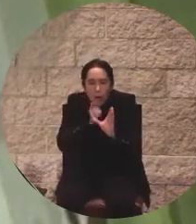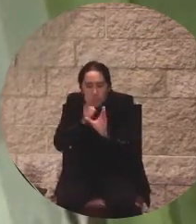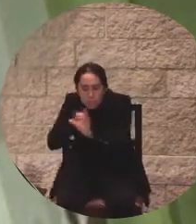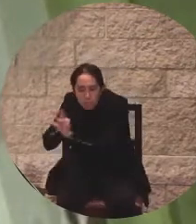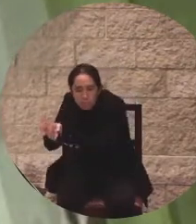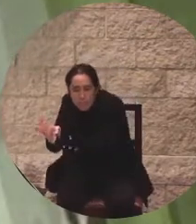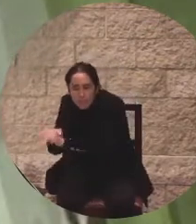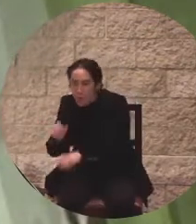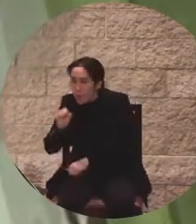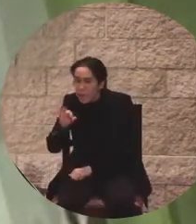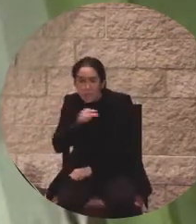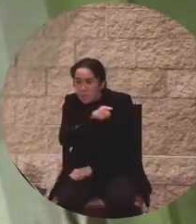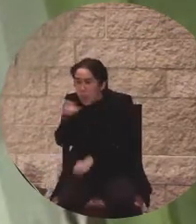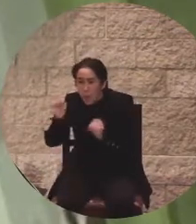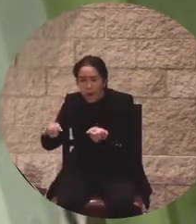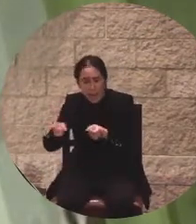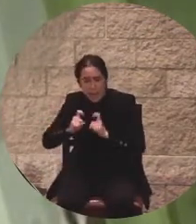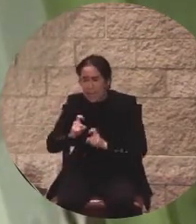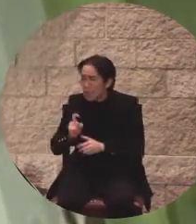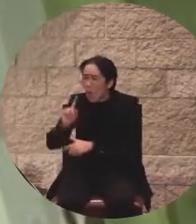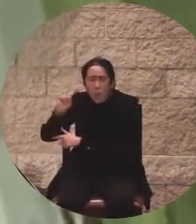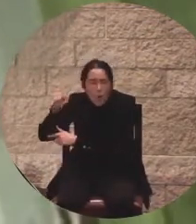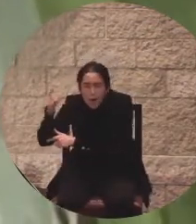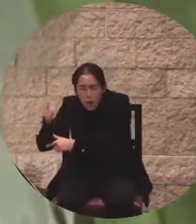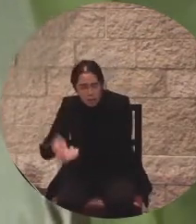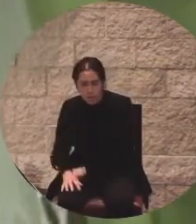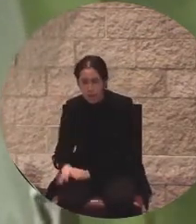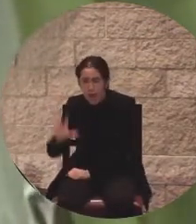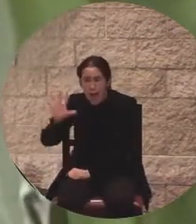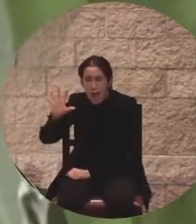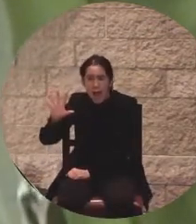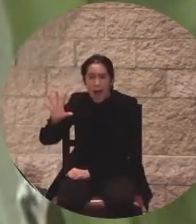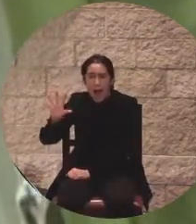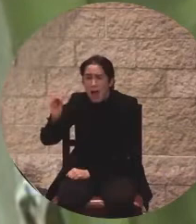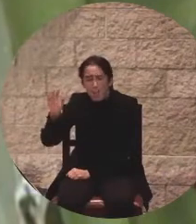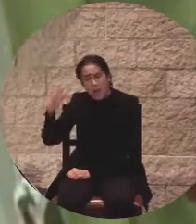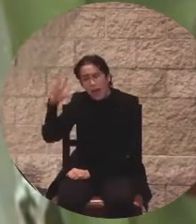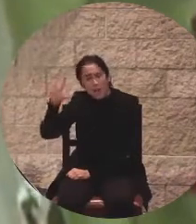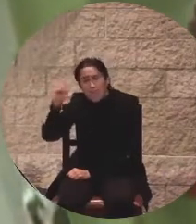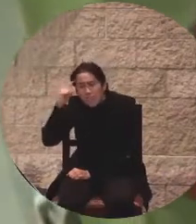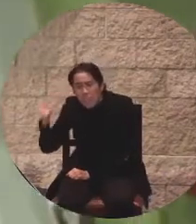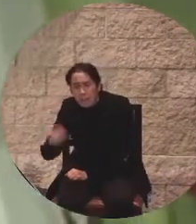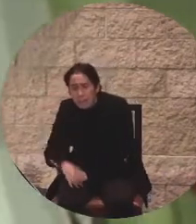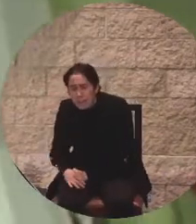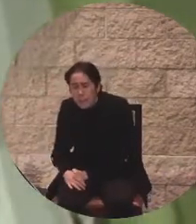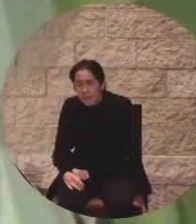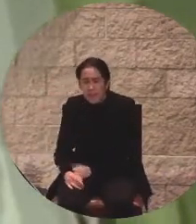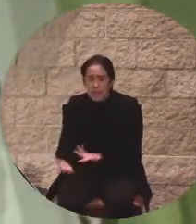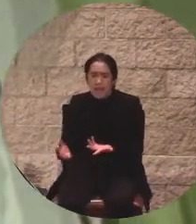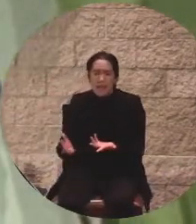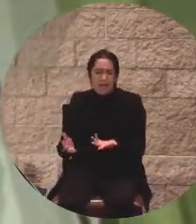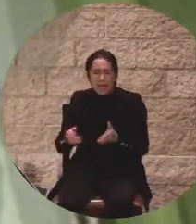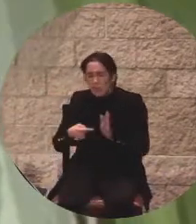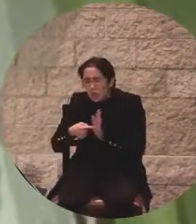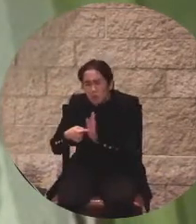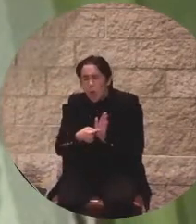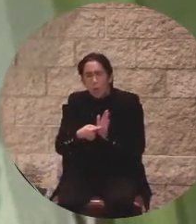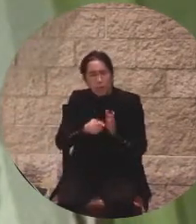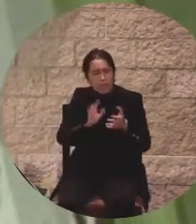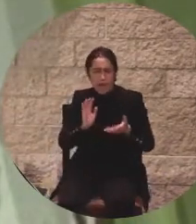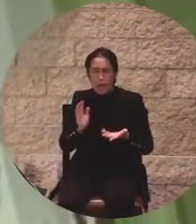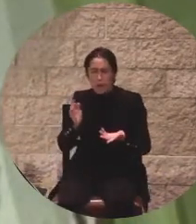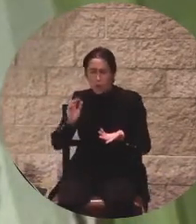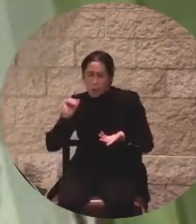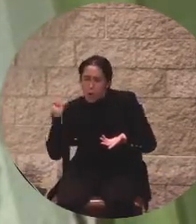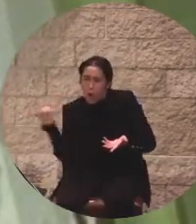cents, it's just our way of going, are you out there? It's our way of relating to each other. I hear it again and